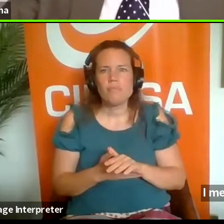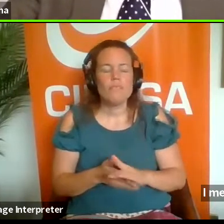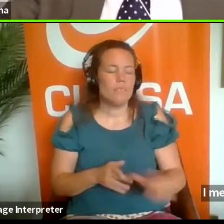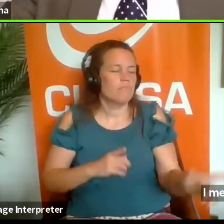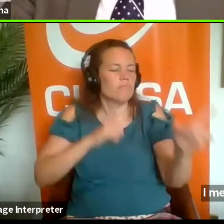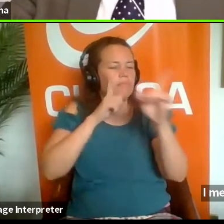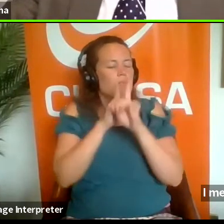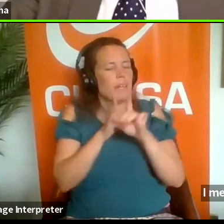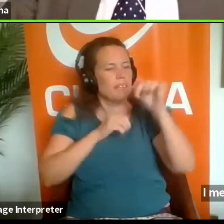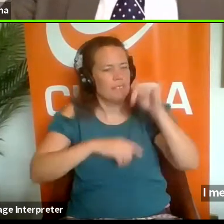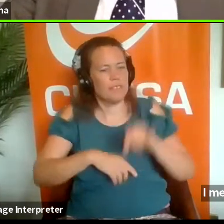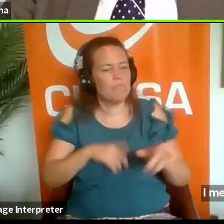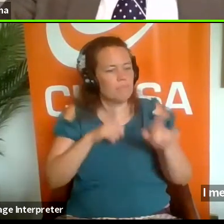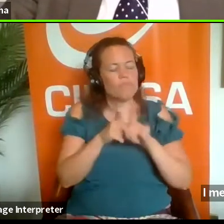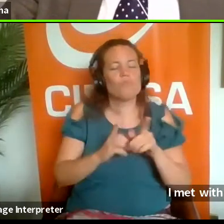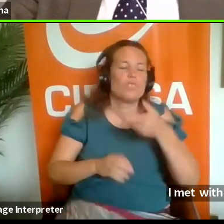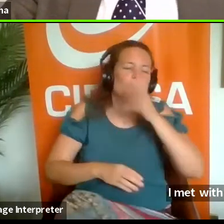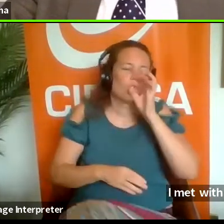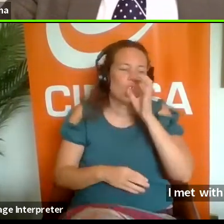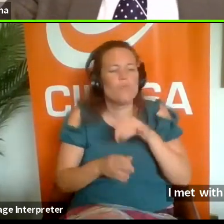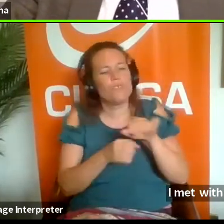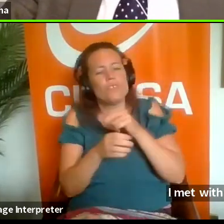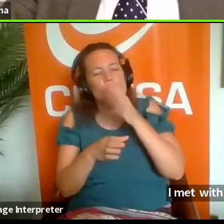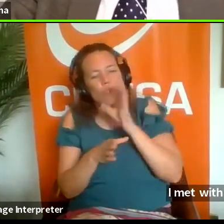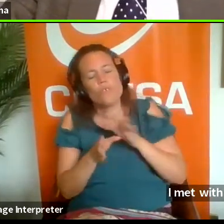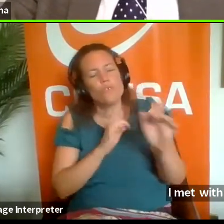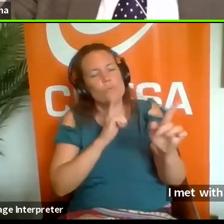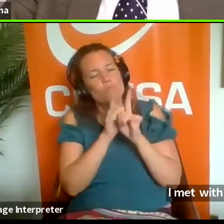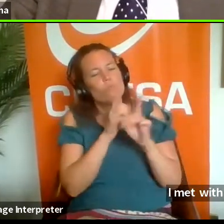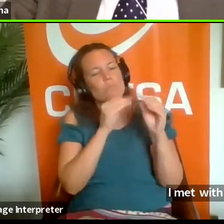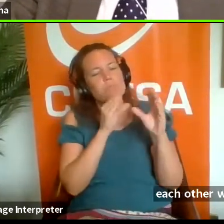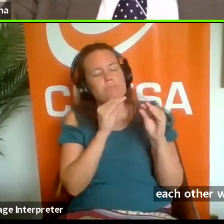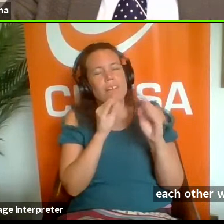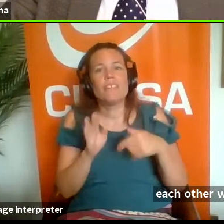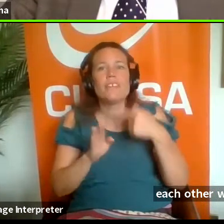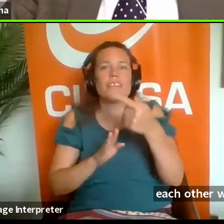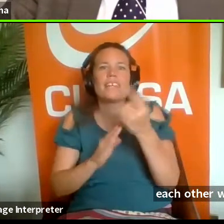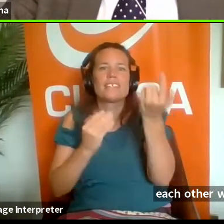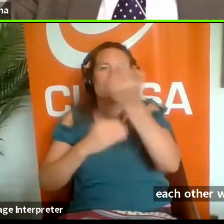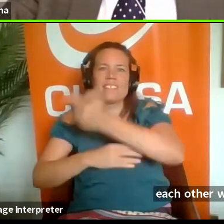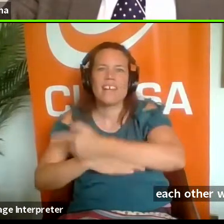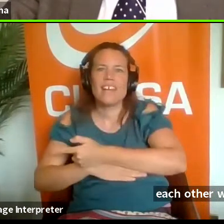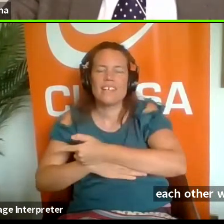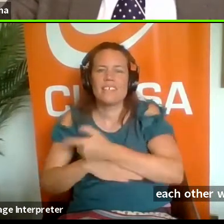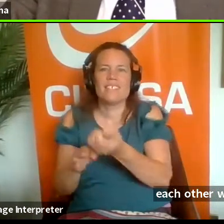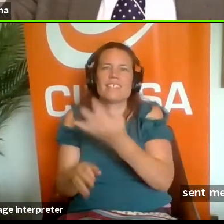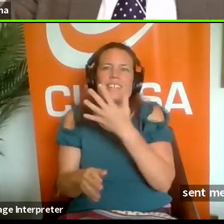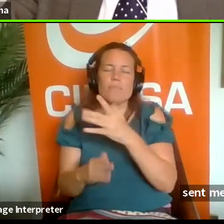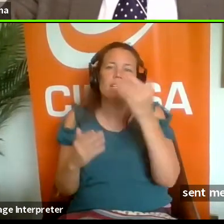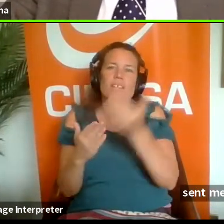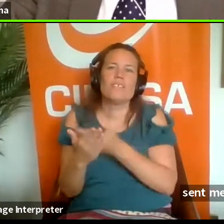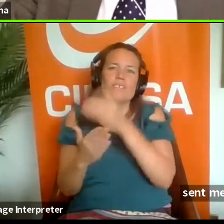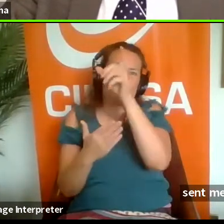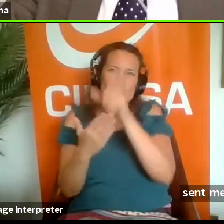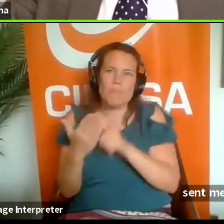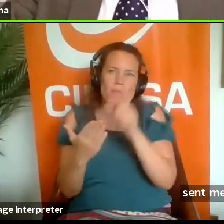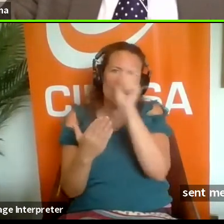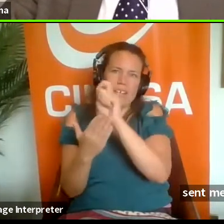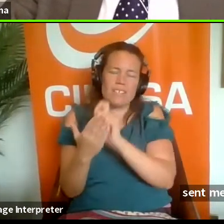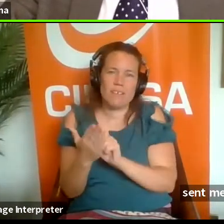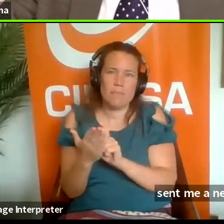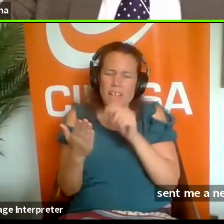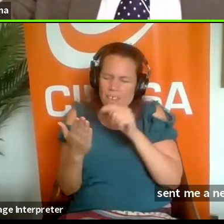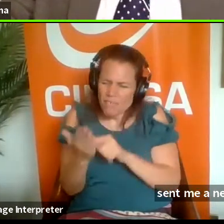other. We had a conversation. And the next day he sent me a newspaper, extract. And it really was a transcript of